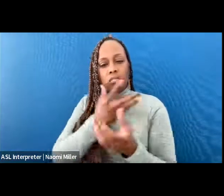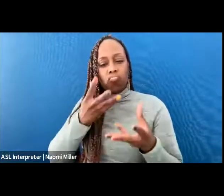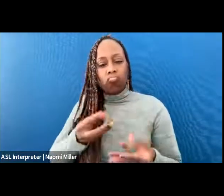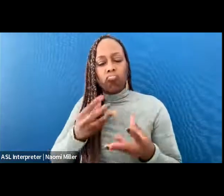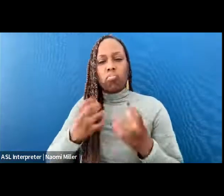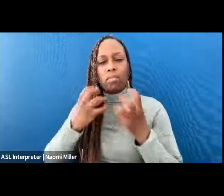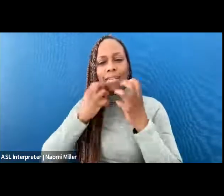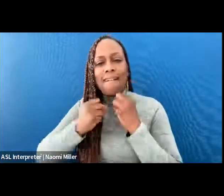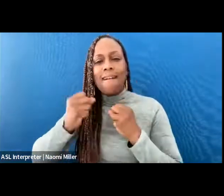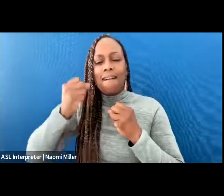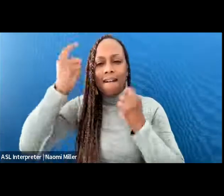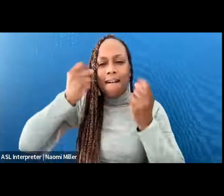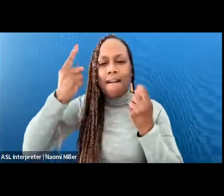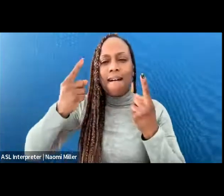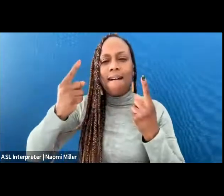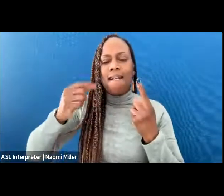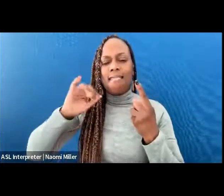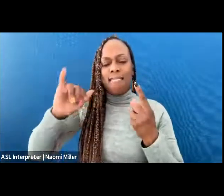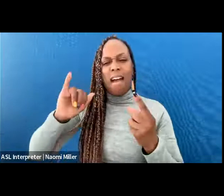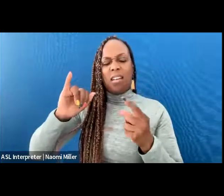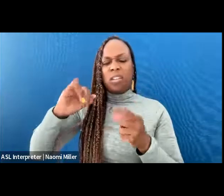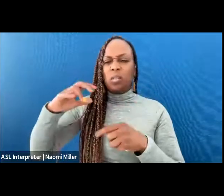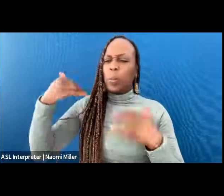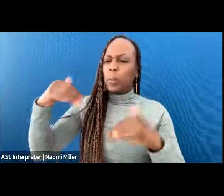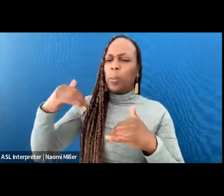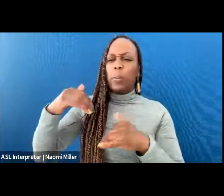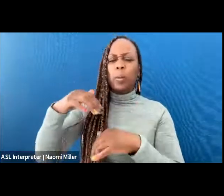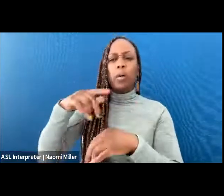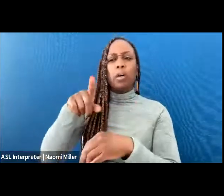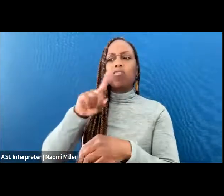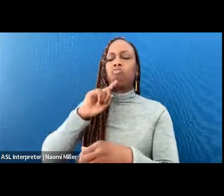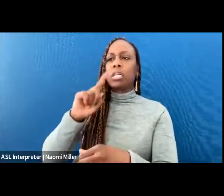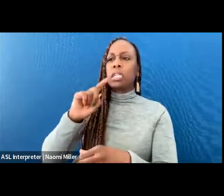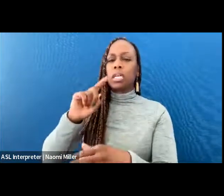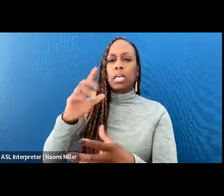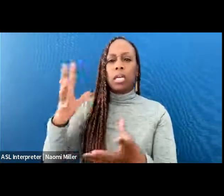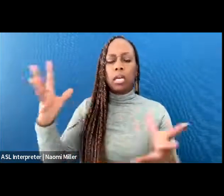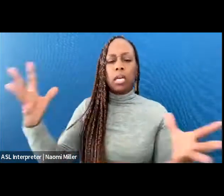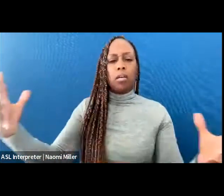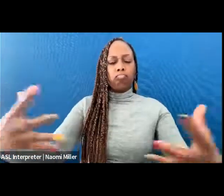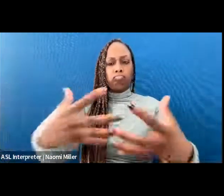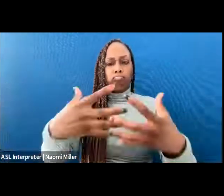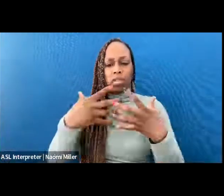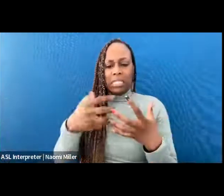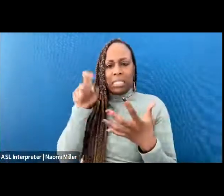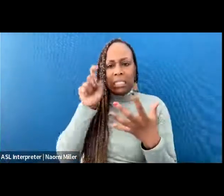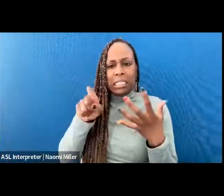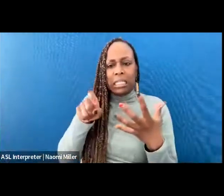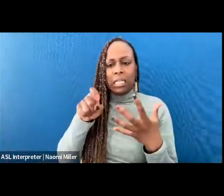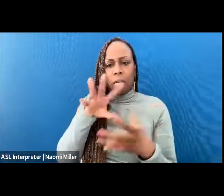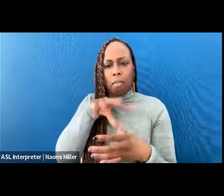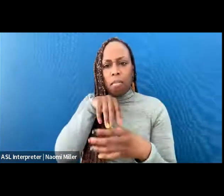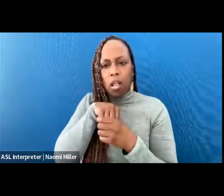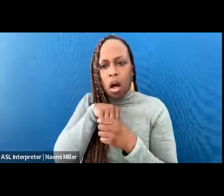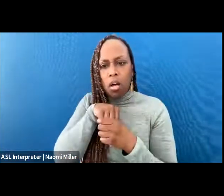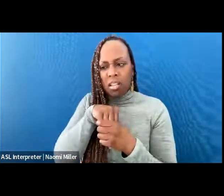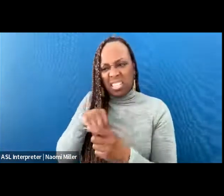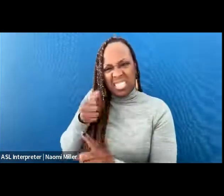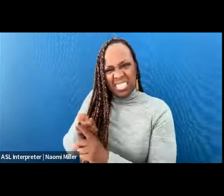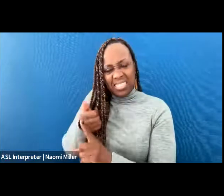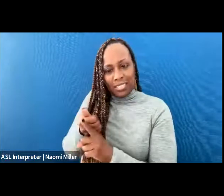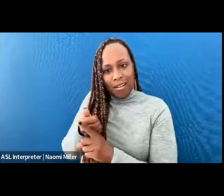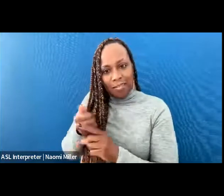a generative force that embraces need and grows belonging by its very nature.